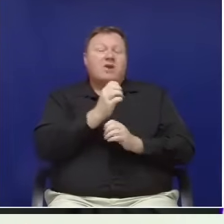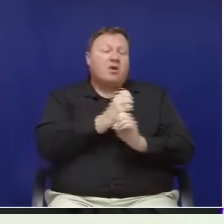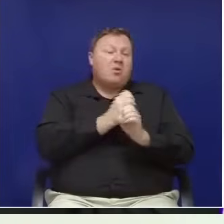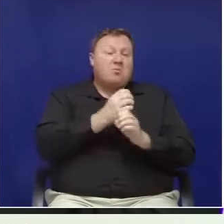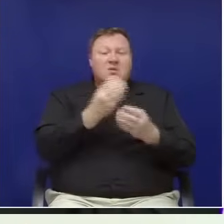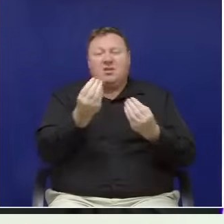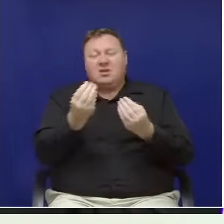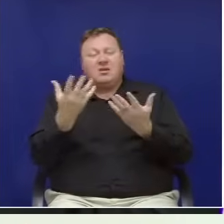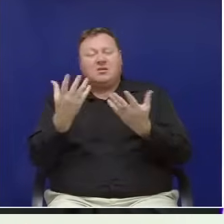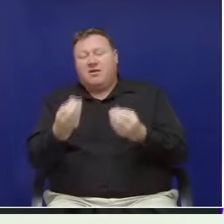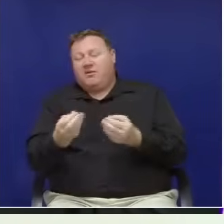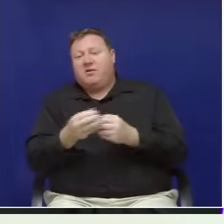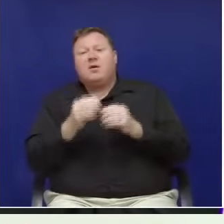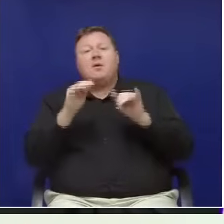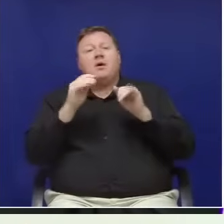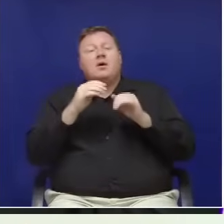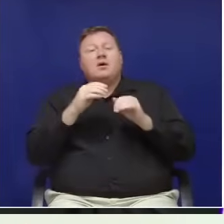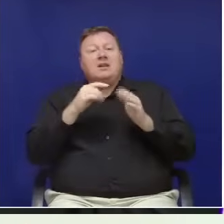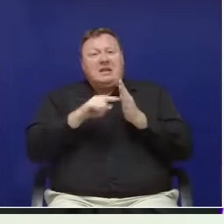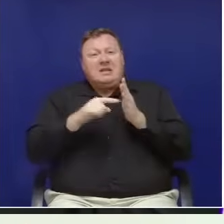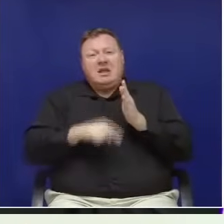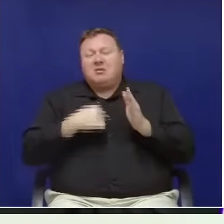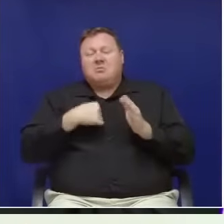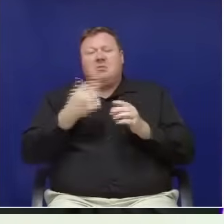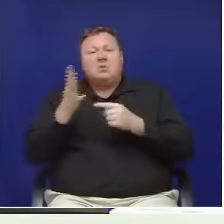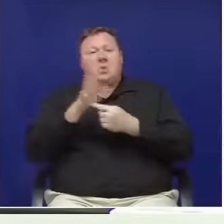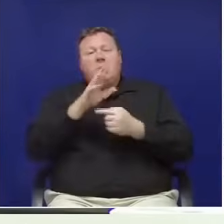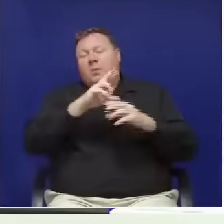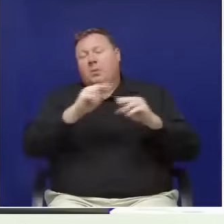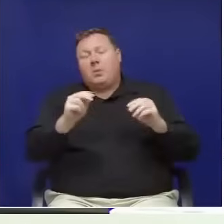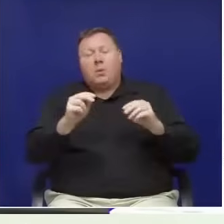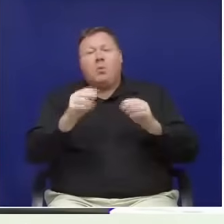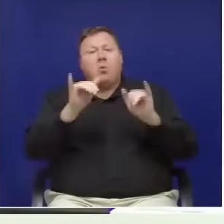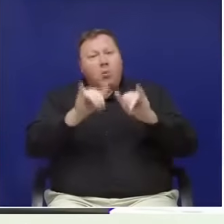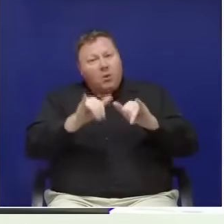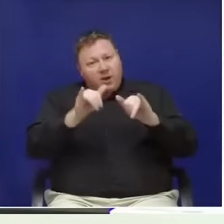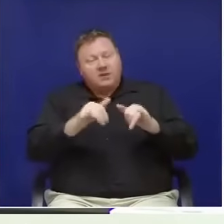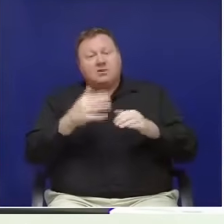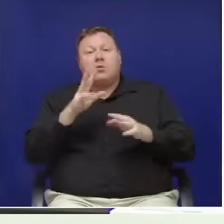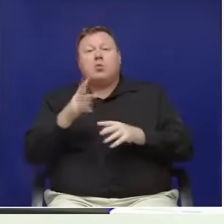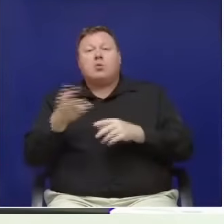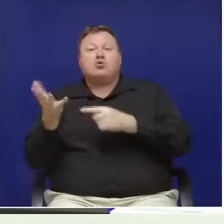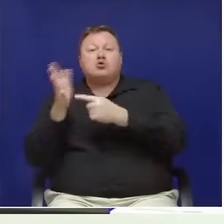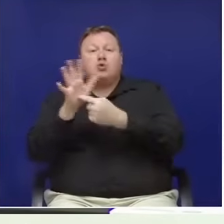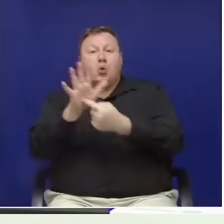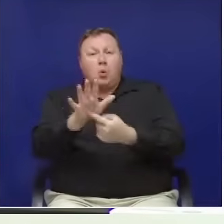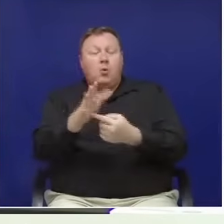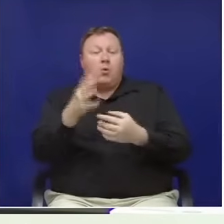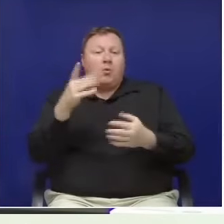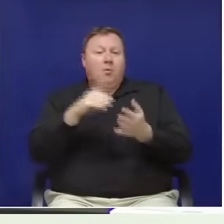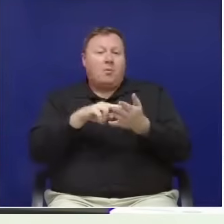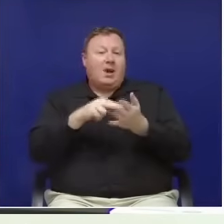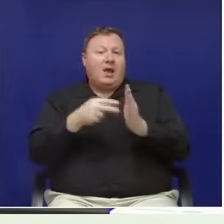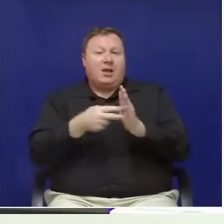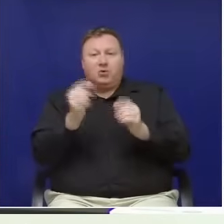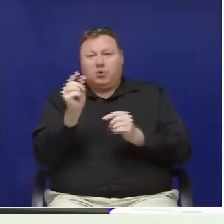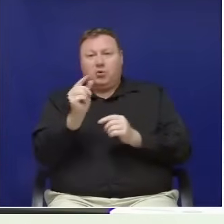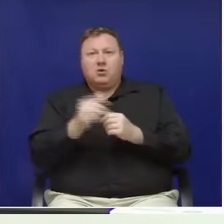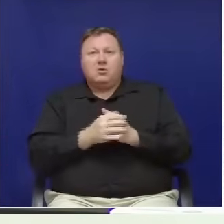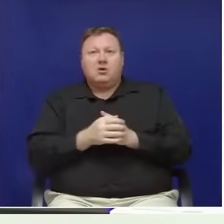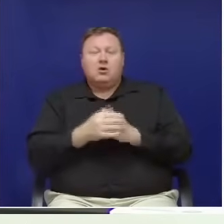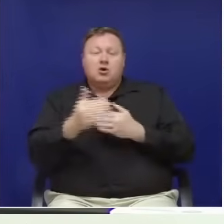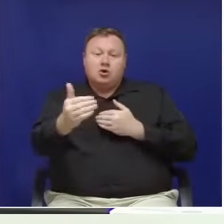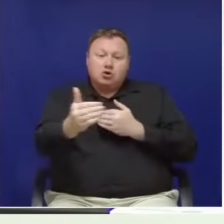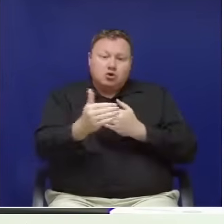you. But you must know that this plan is going to address the short-term, medium to